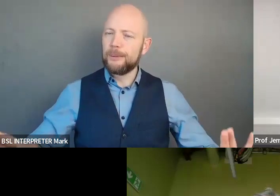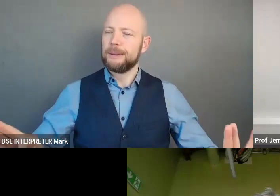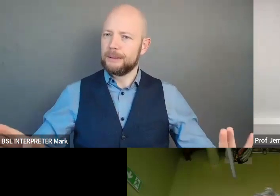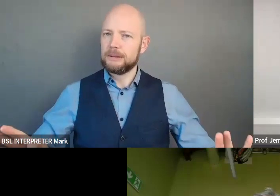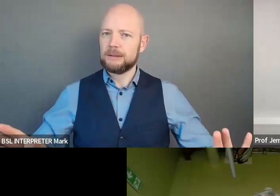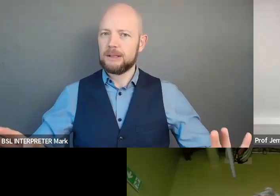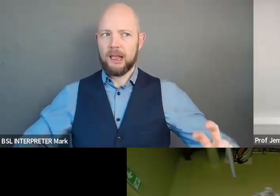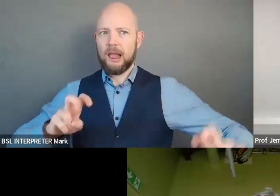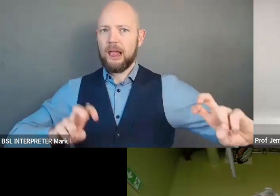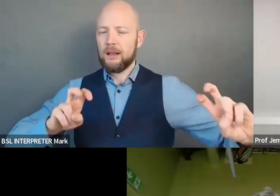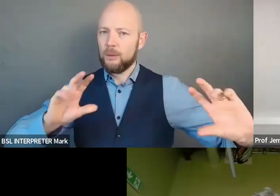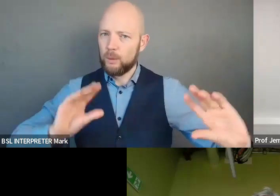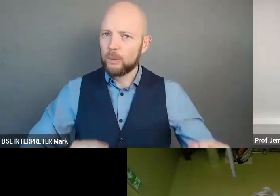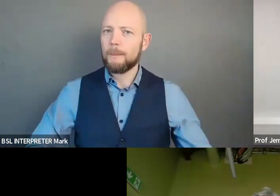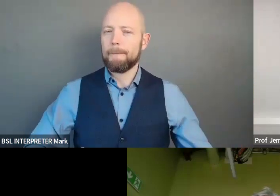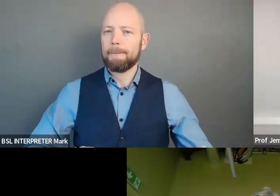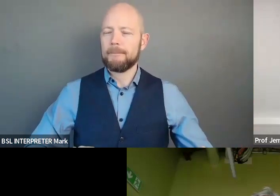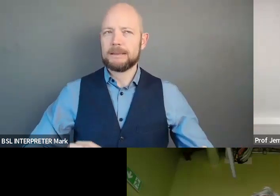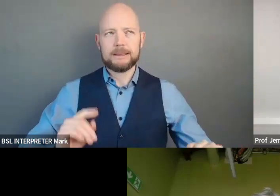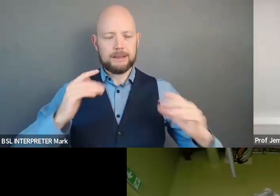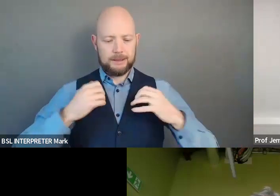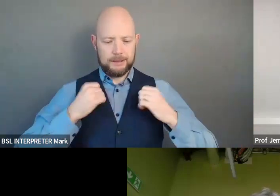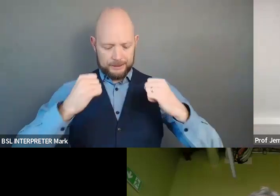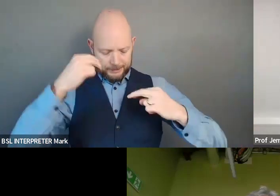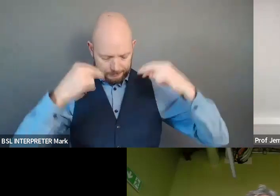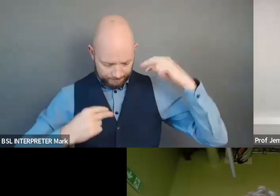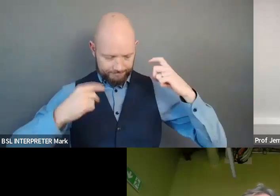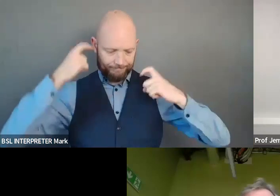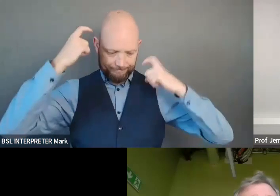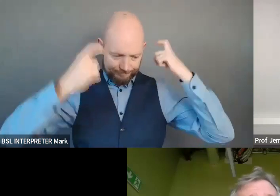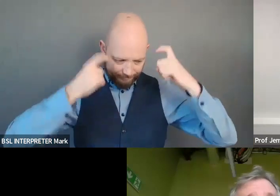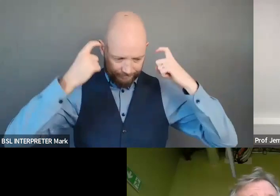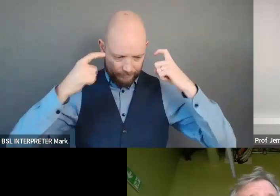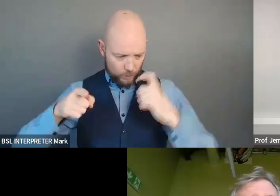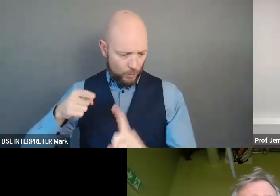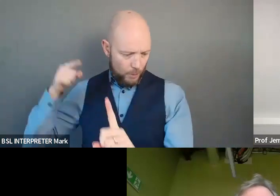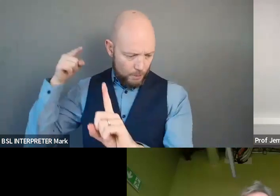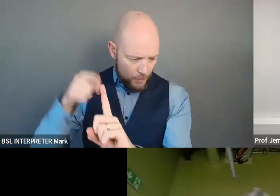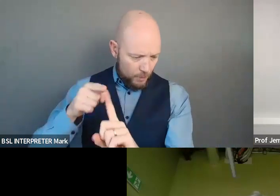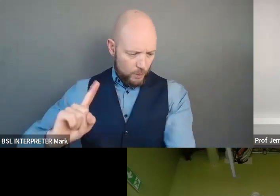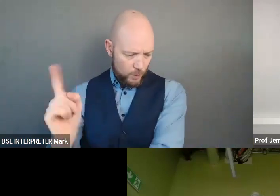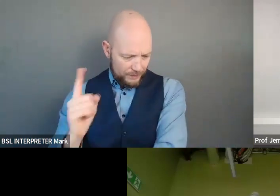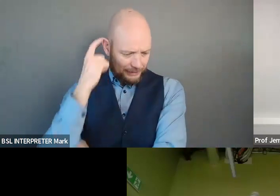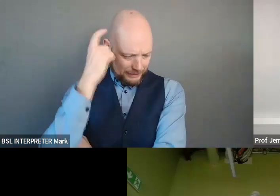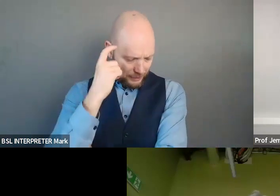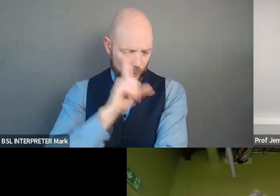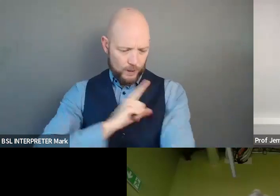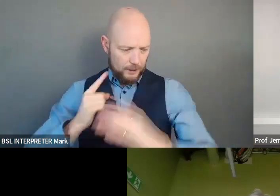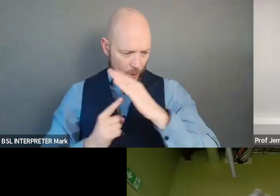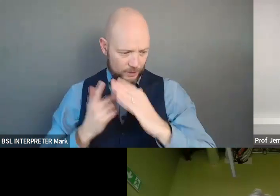We need to reflect a little bit on what the whole purpose of REF is and why it's so